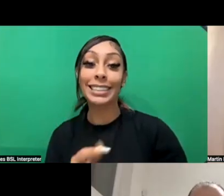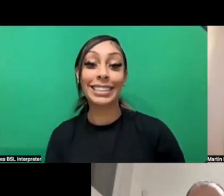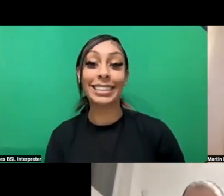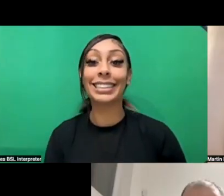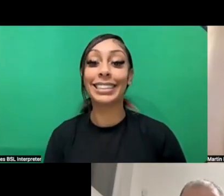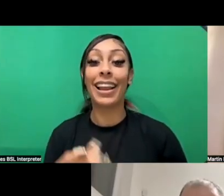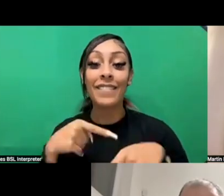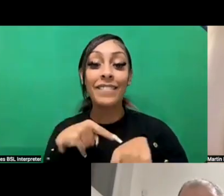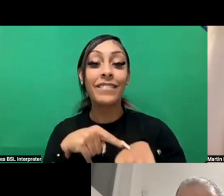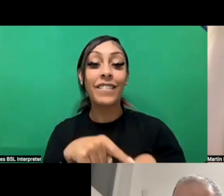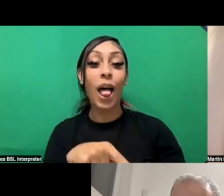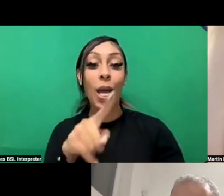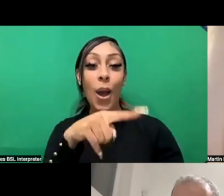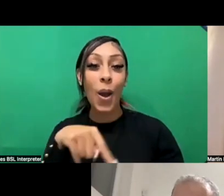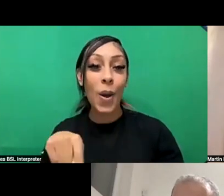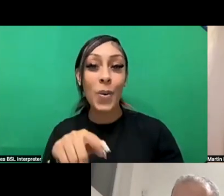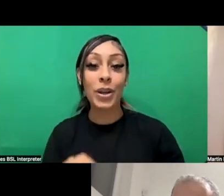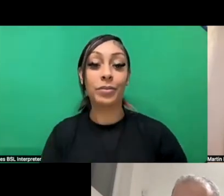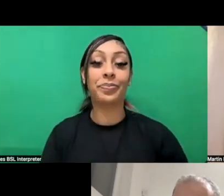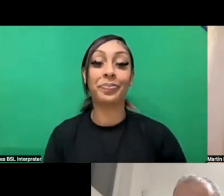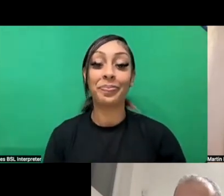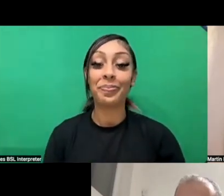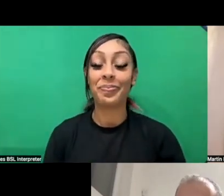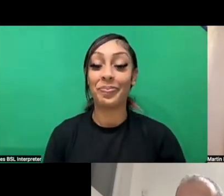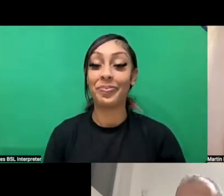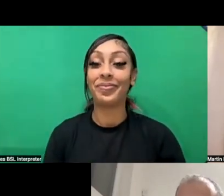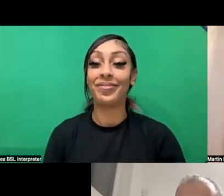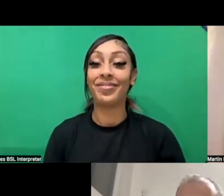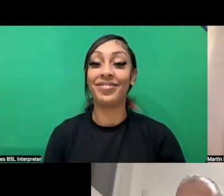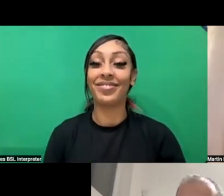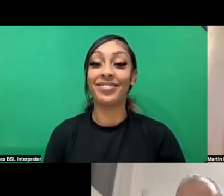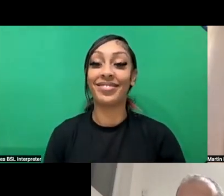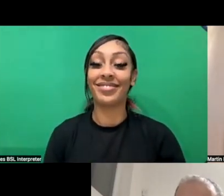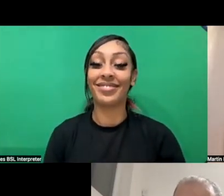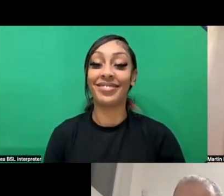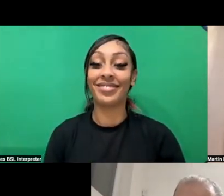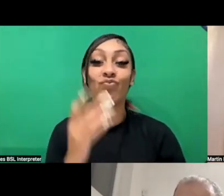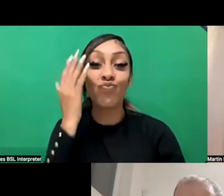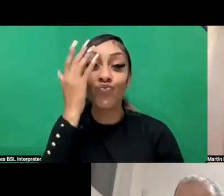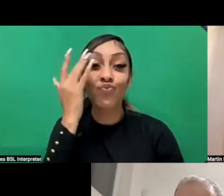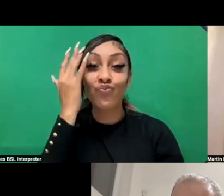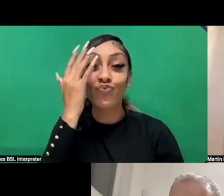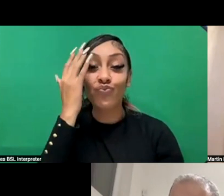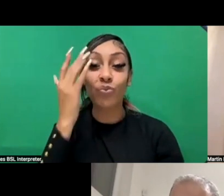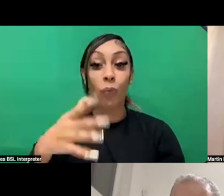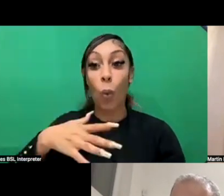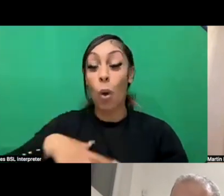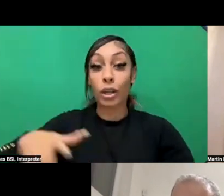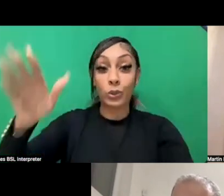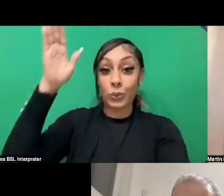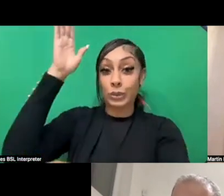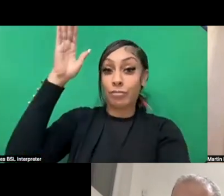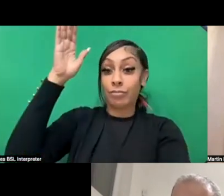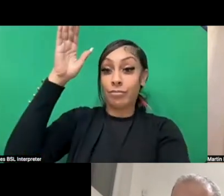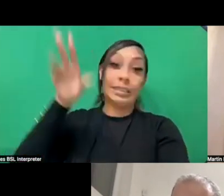thread a little bit. So I can ask those now, but others can have a think. If anyone does want to speak as well, they're very welcome to. Just